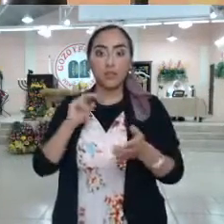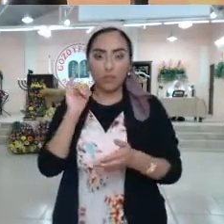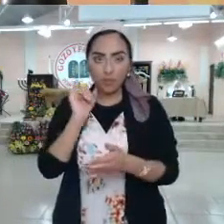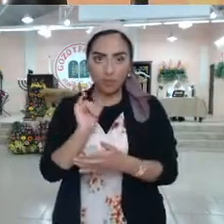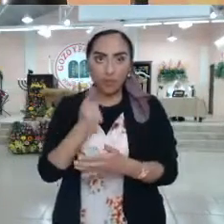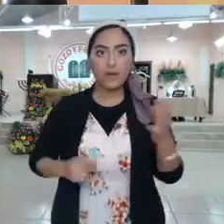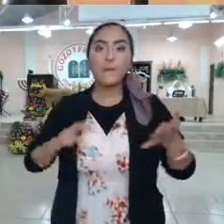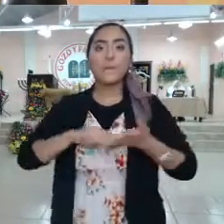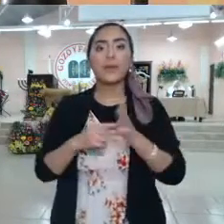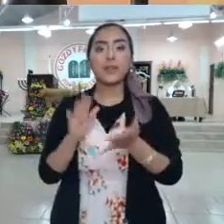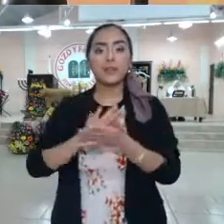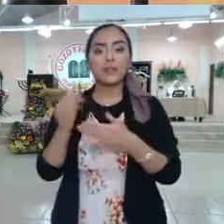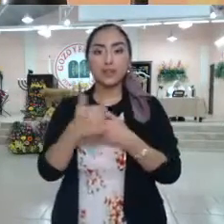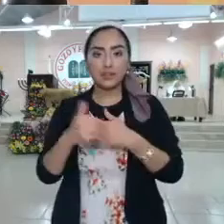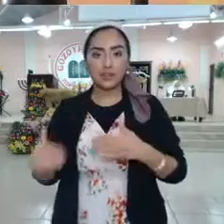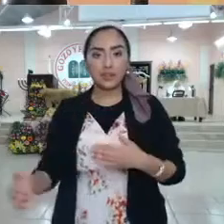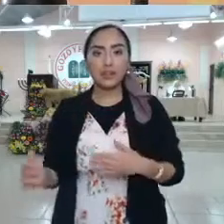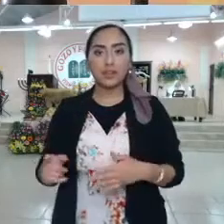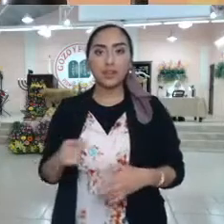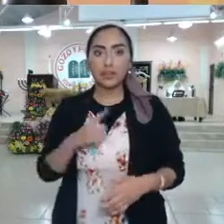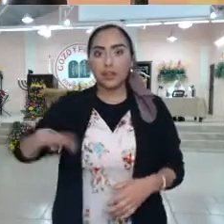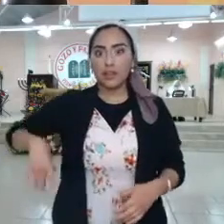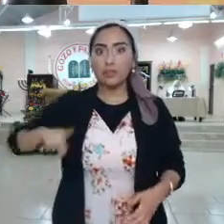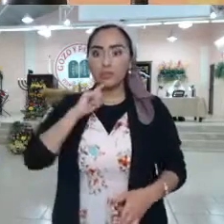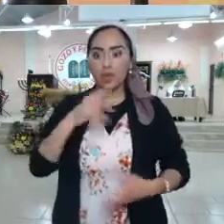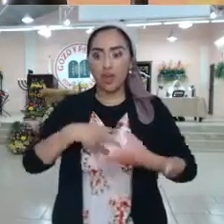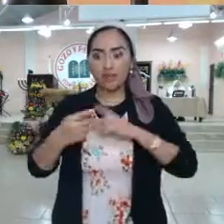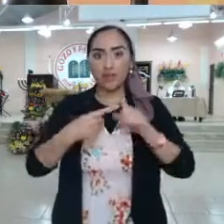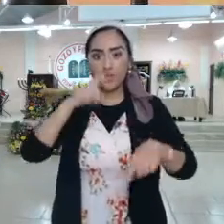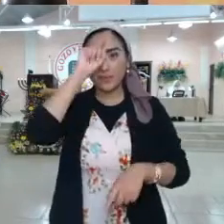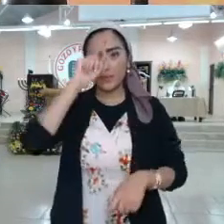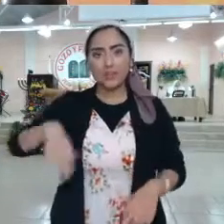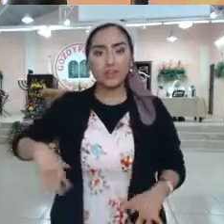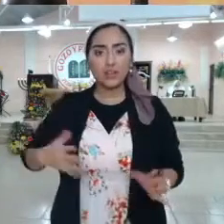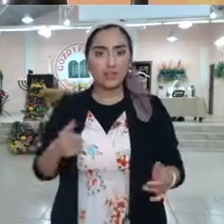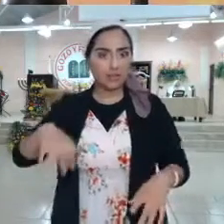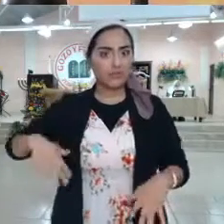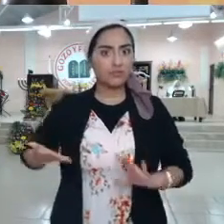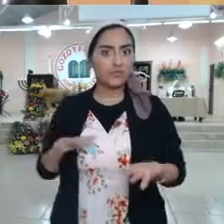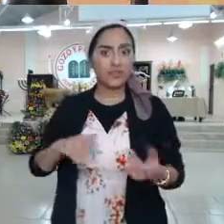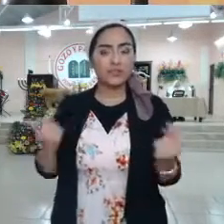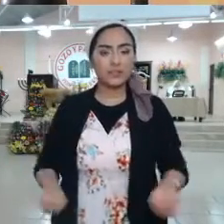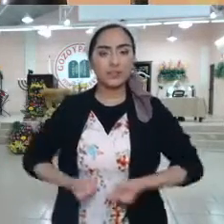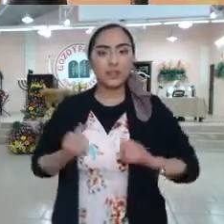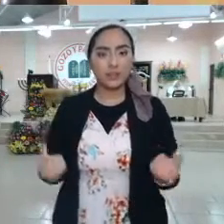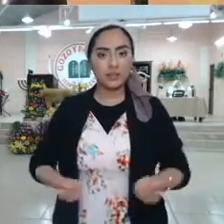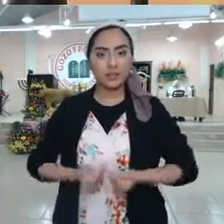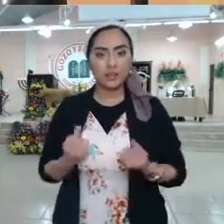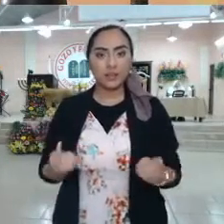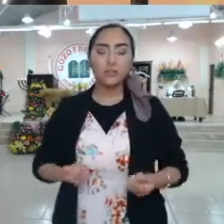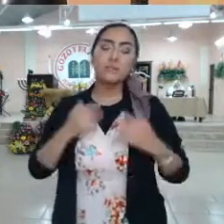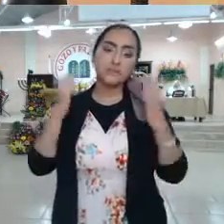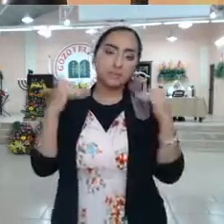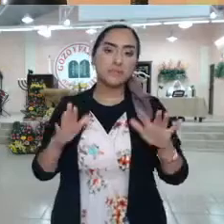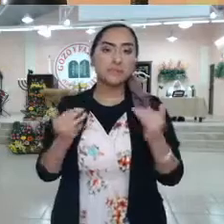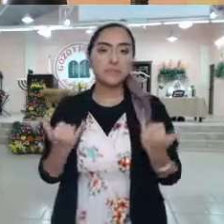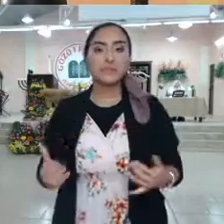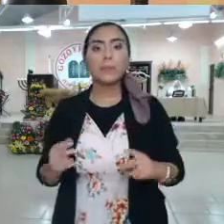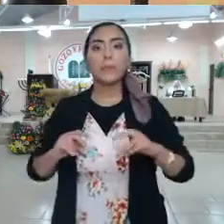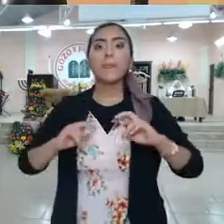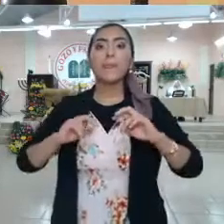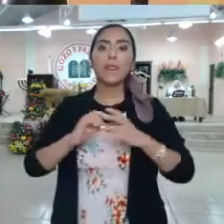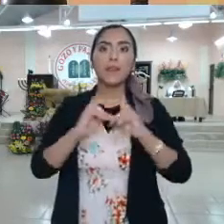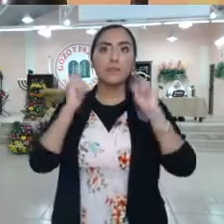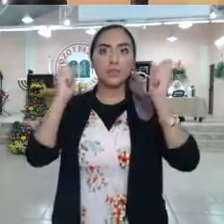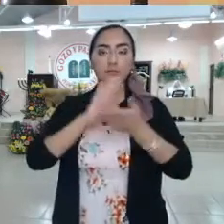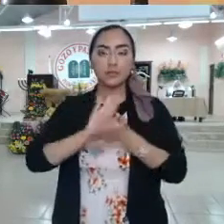of what the unleavened bread is, anything. So you haven't even gone out of Egypt because you haven't died to all of your sins.